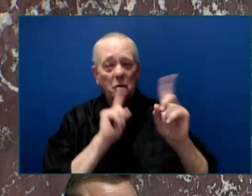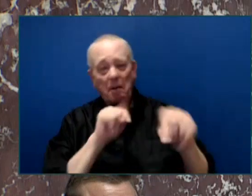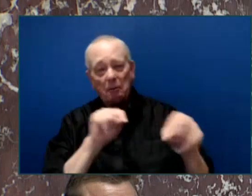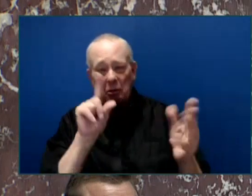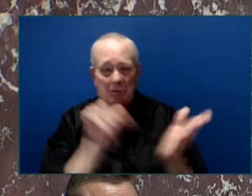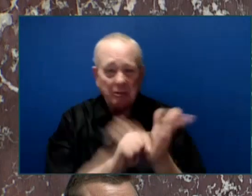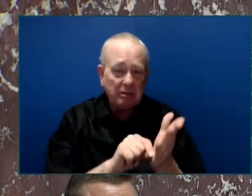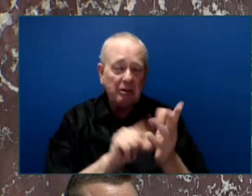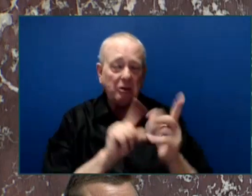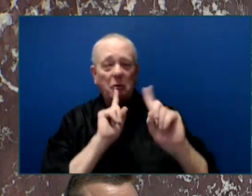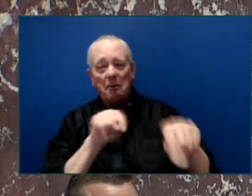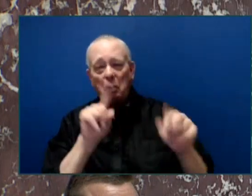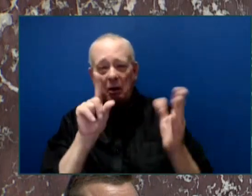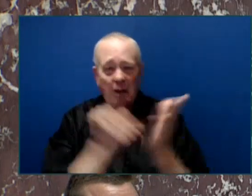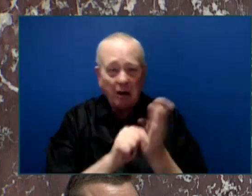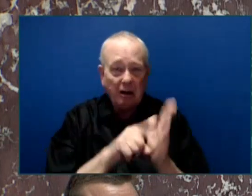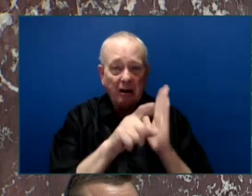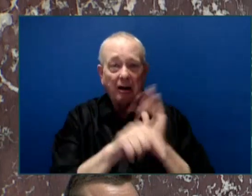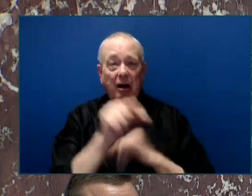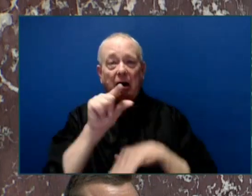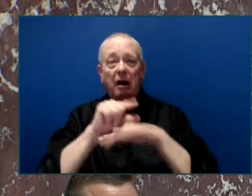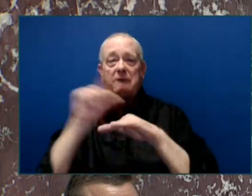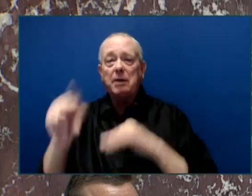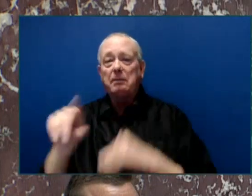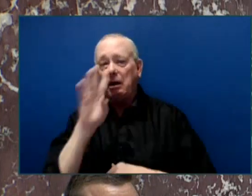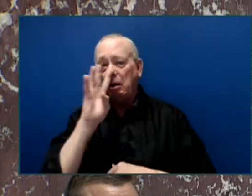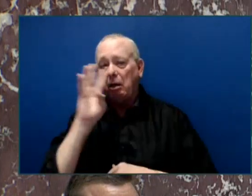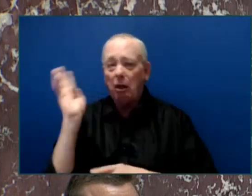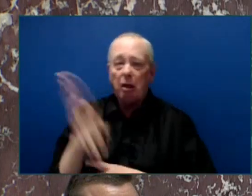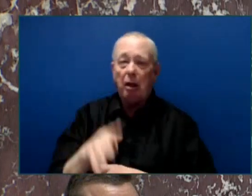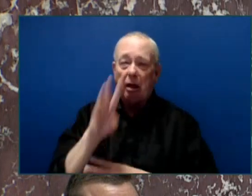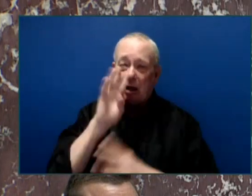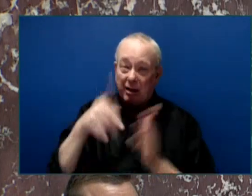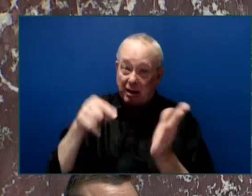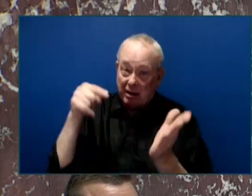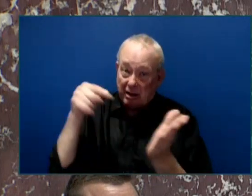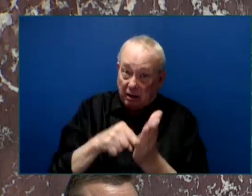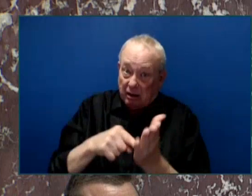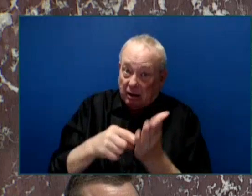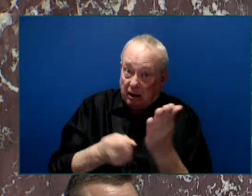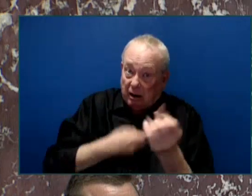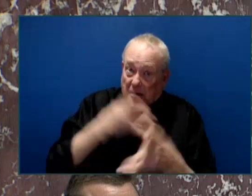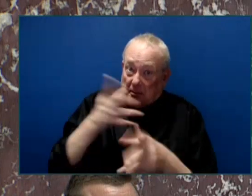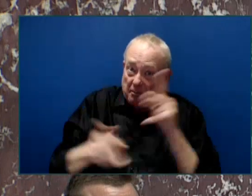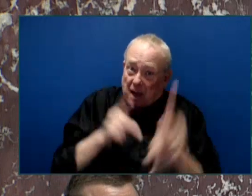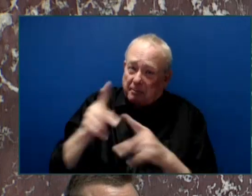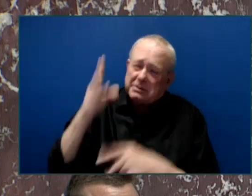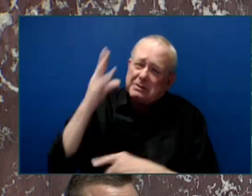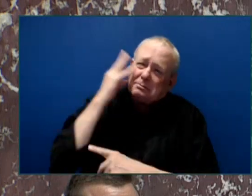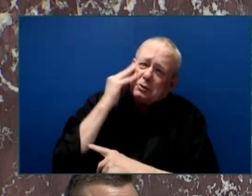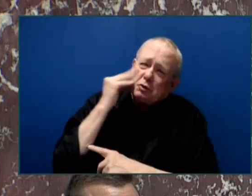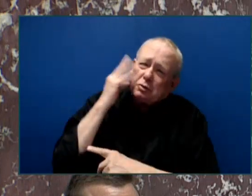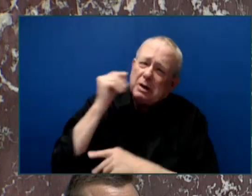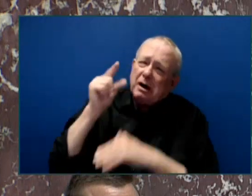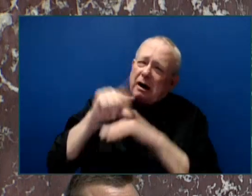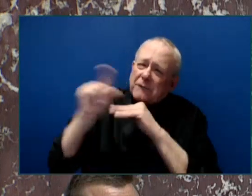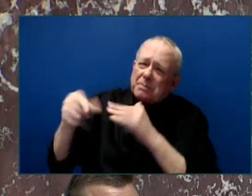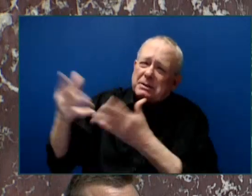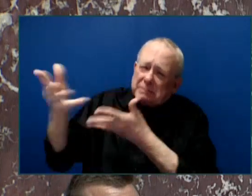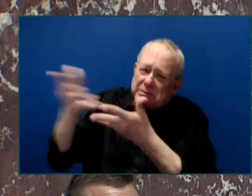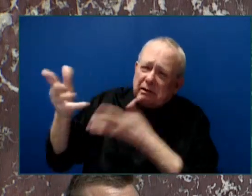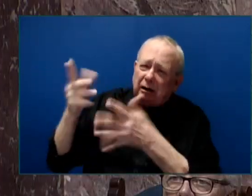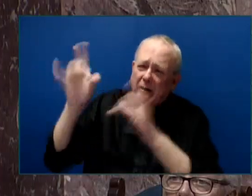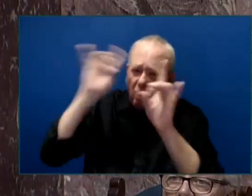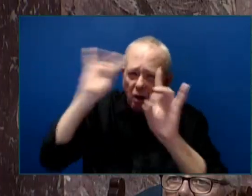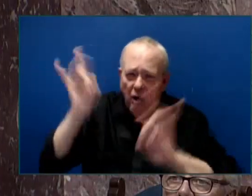words of how they're being treated under this government's watch that's had 6 years and it's failing miserably, be it on rent levels, be